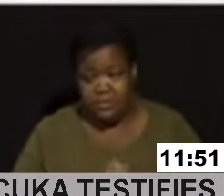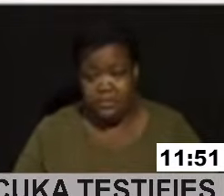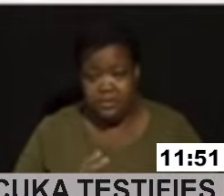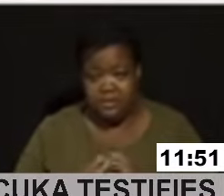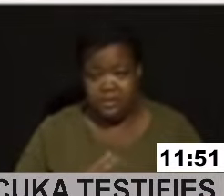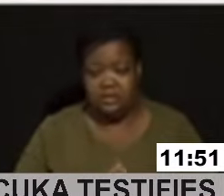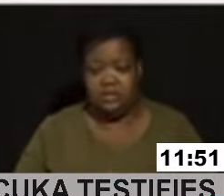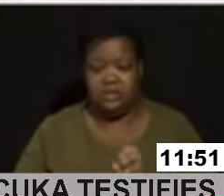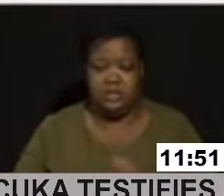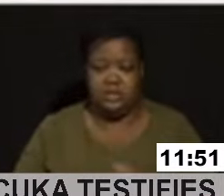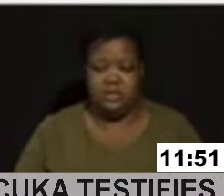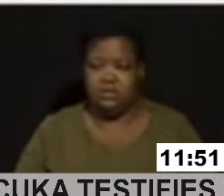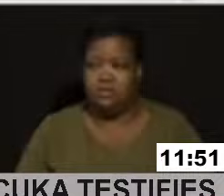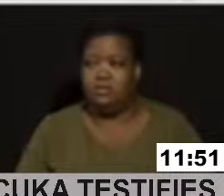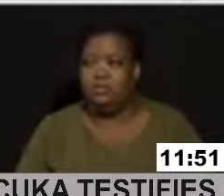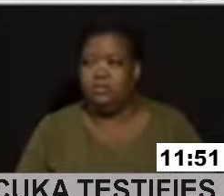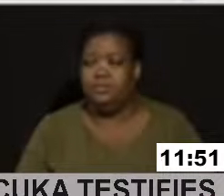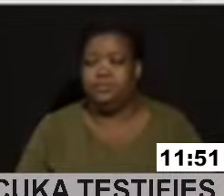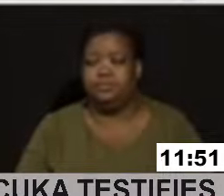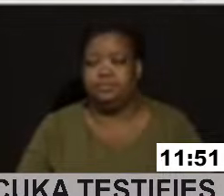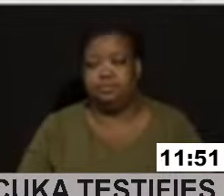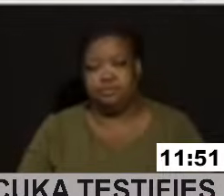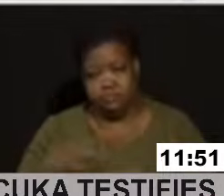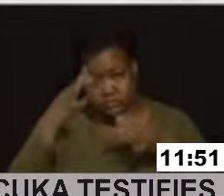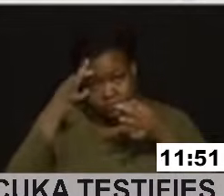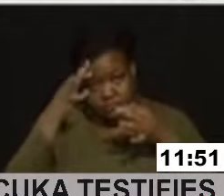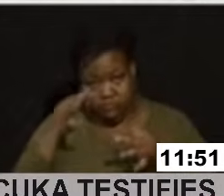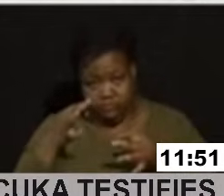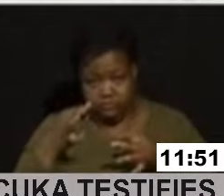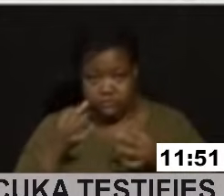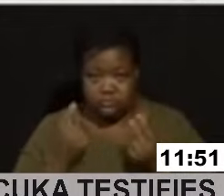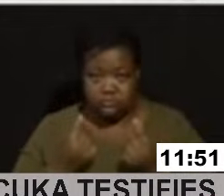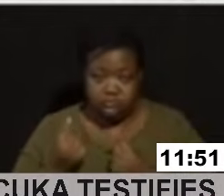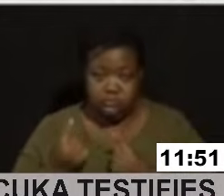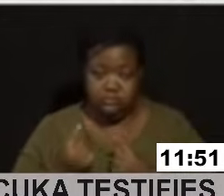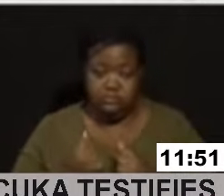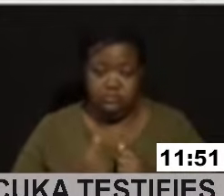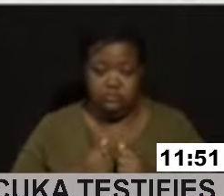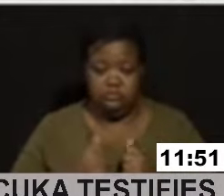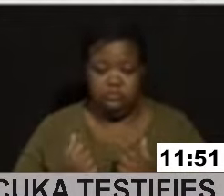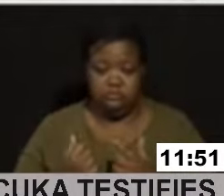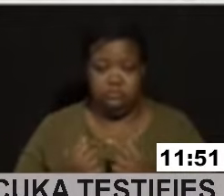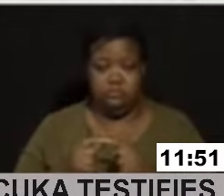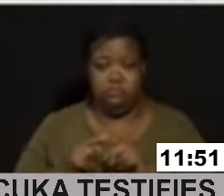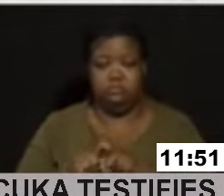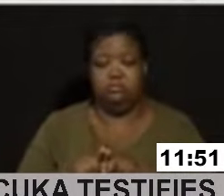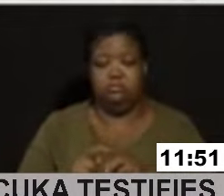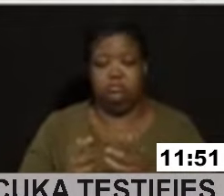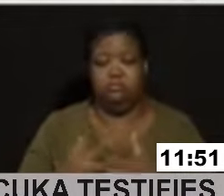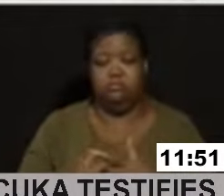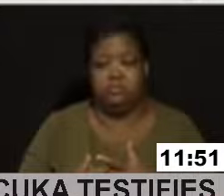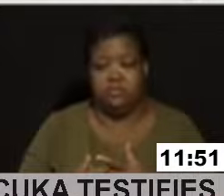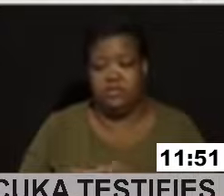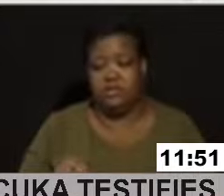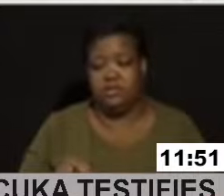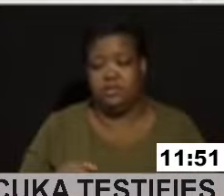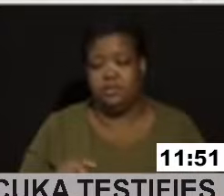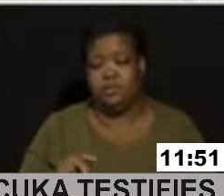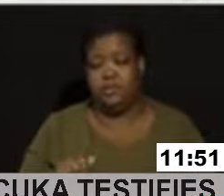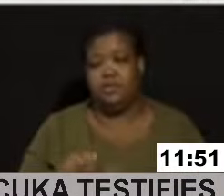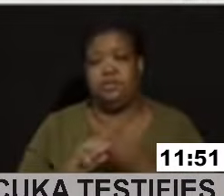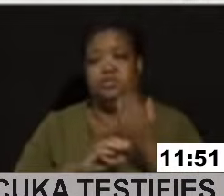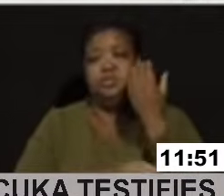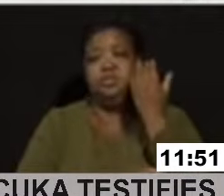do. And the decisions that you say were taken were consistent with the NPA's constitutional